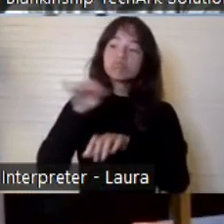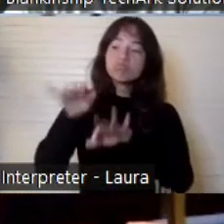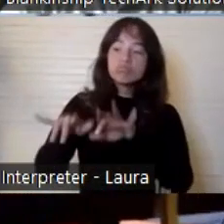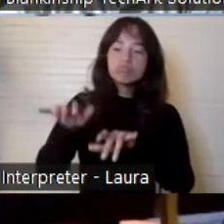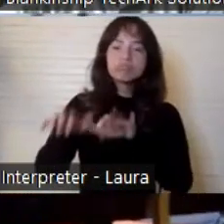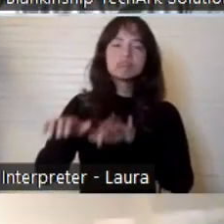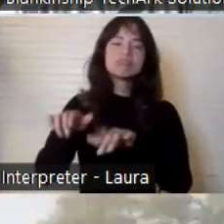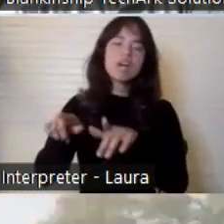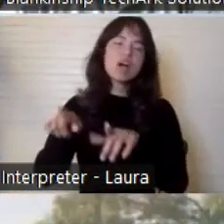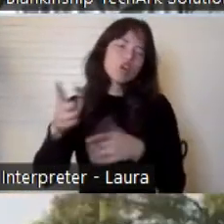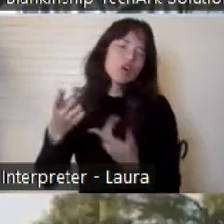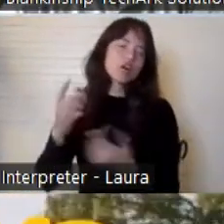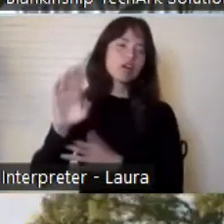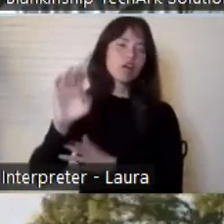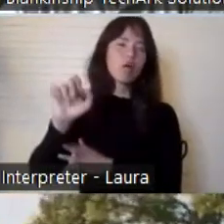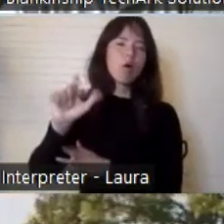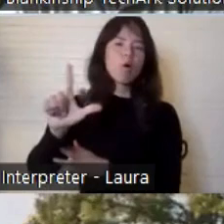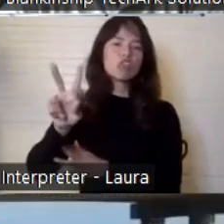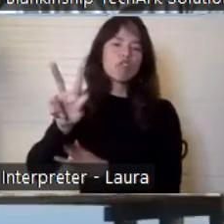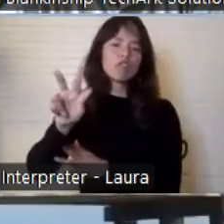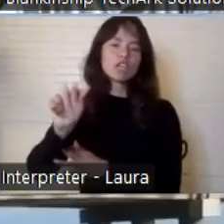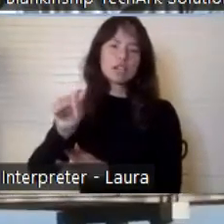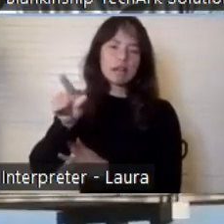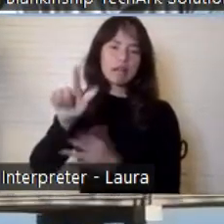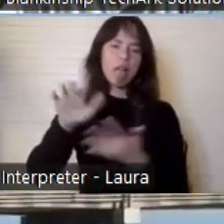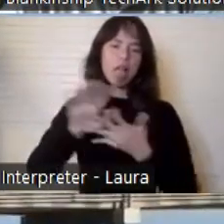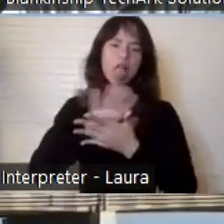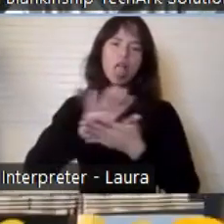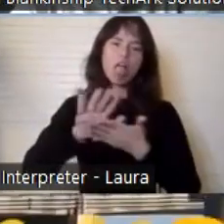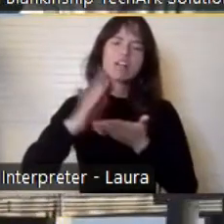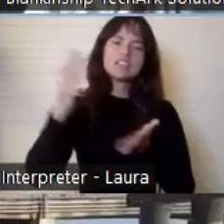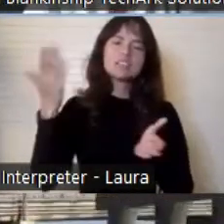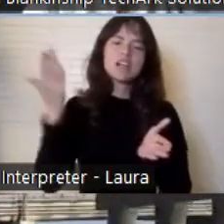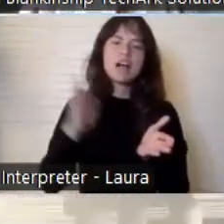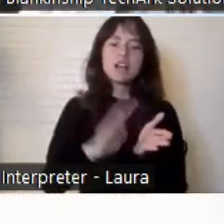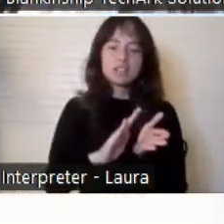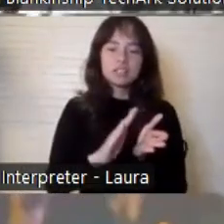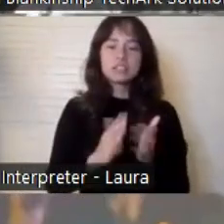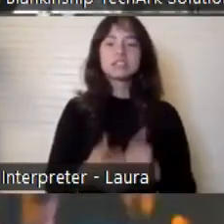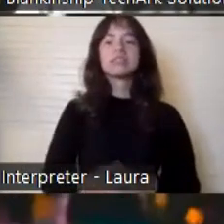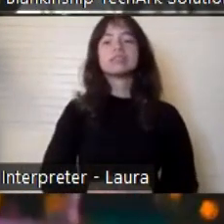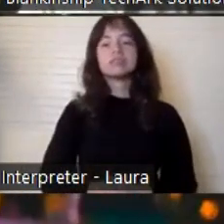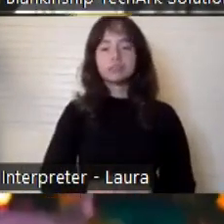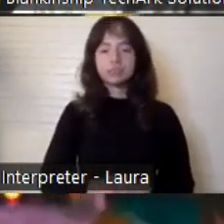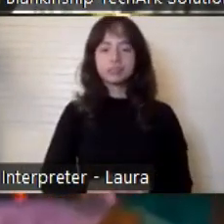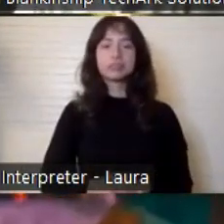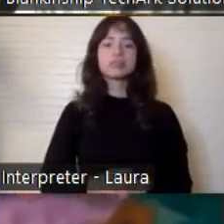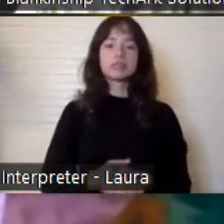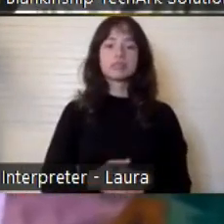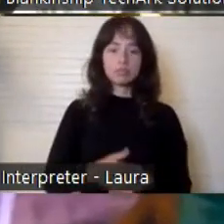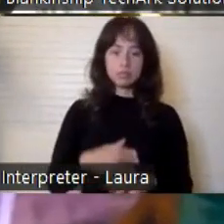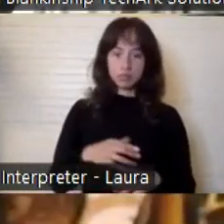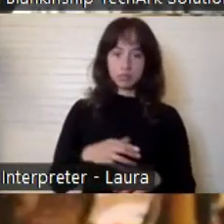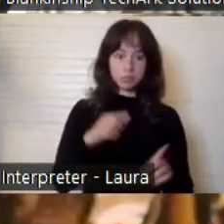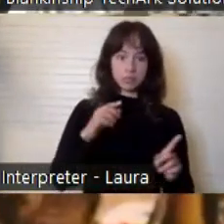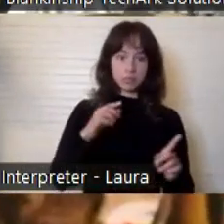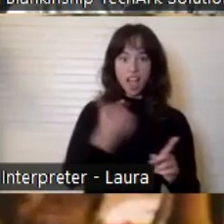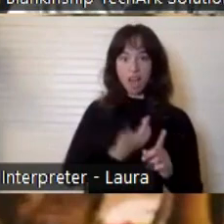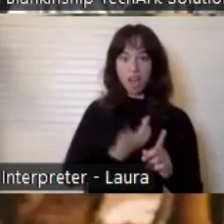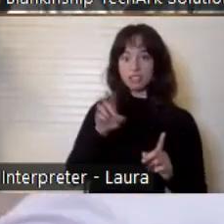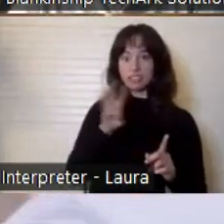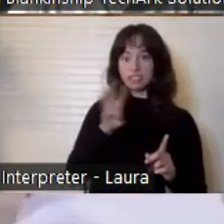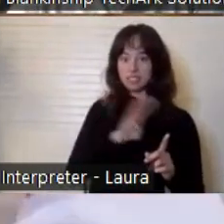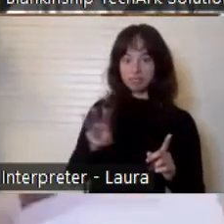foremost, communication with anything and everything that we do in web design, web development, or software, app development, digital marketing, you name it.